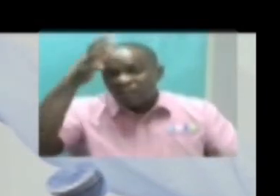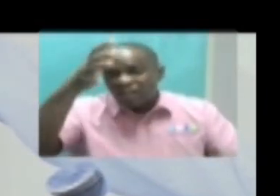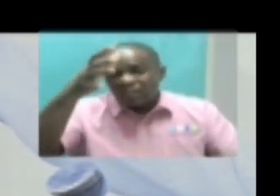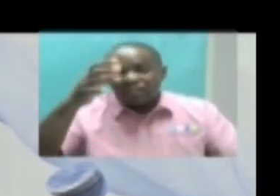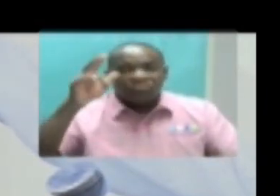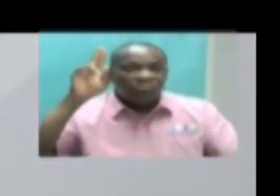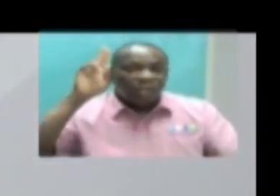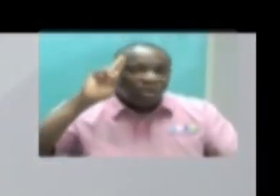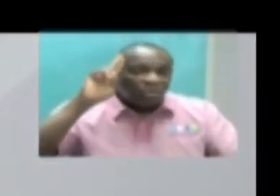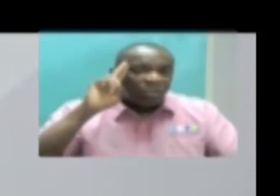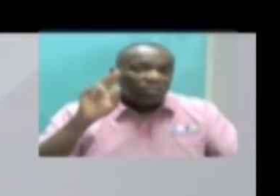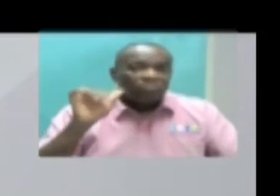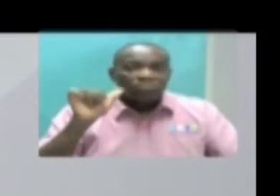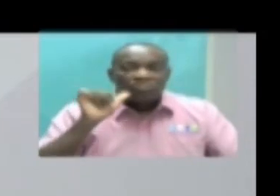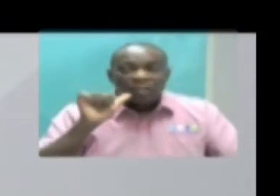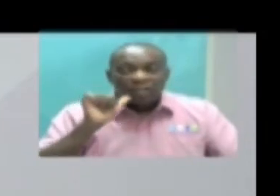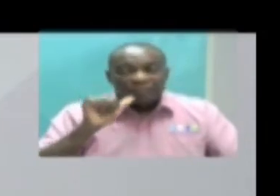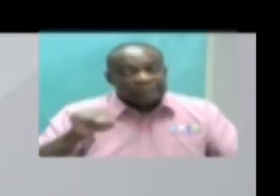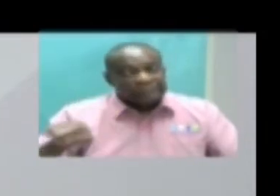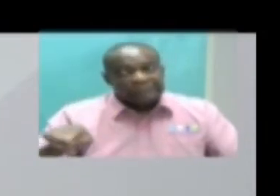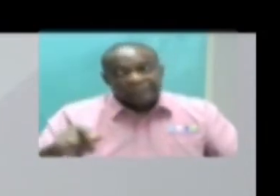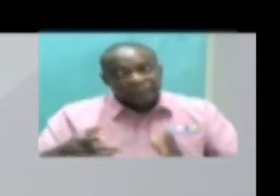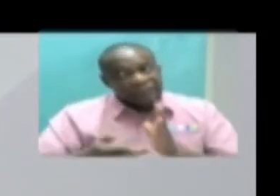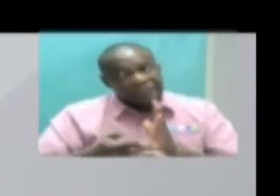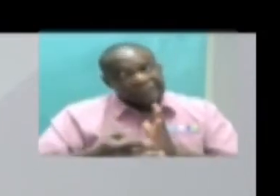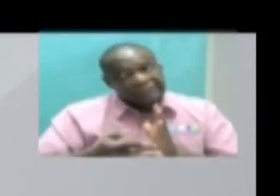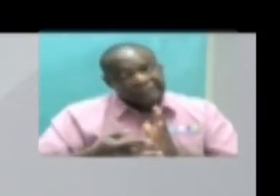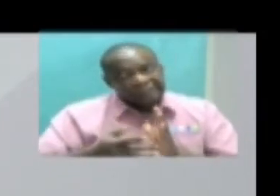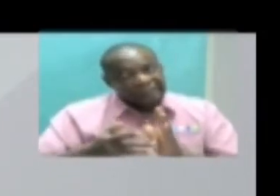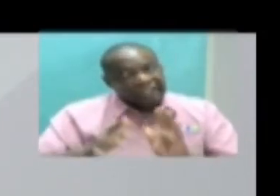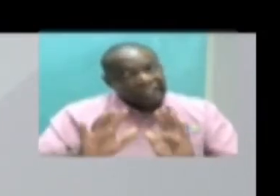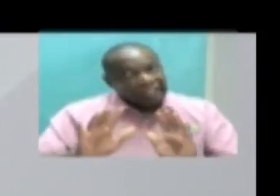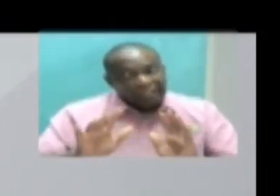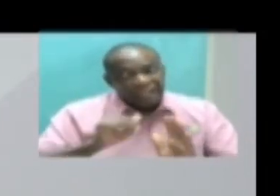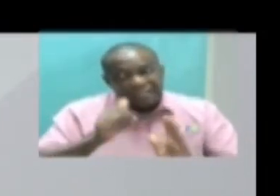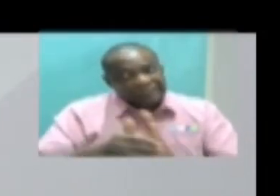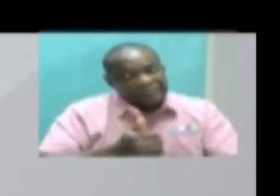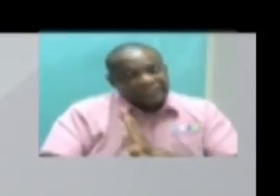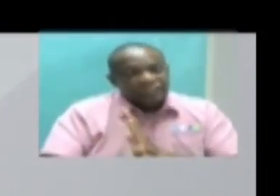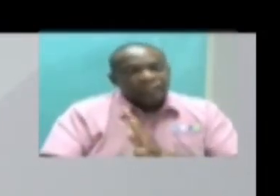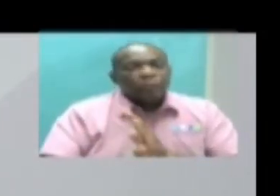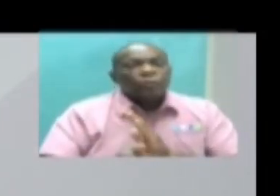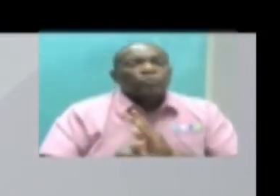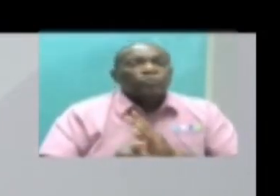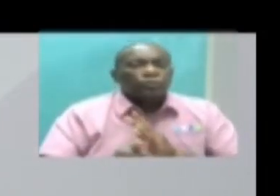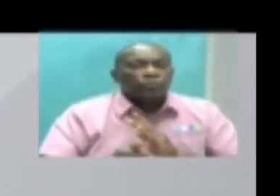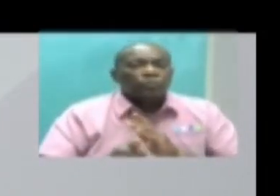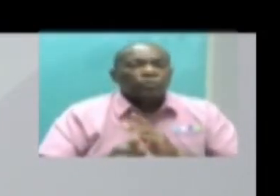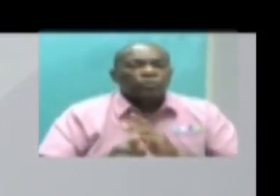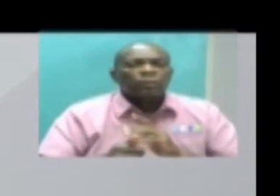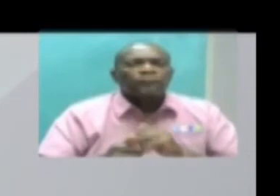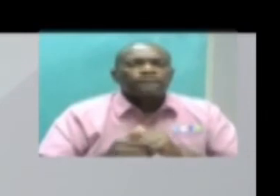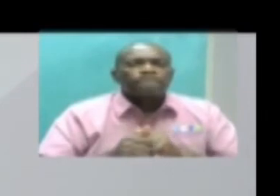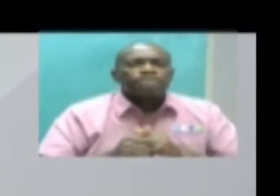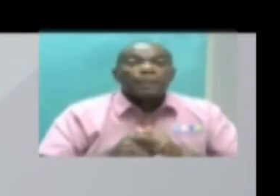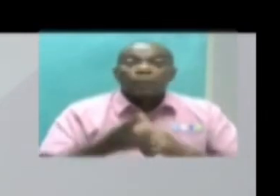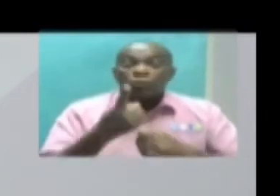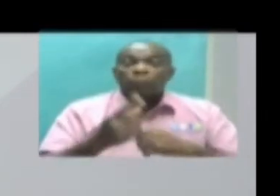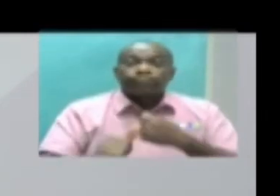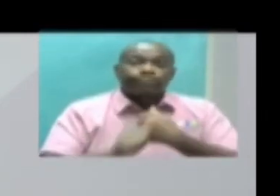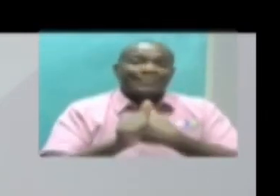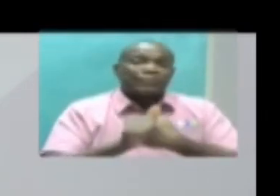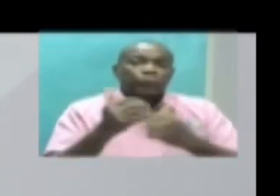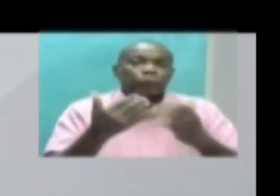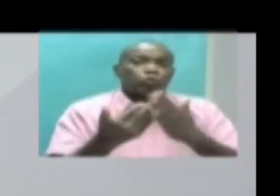Trinidad and Tobago. One of the immediate dangers that comes out as it relates to this new normal that we are